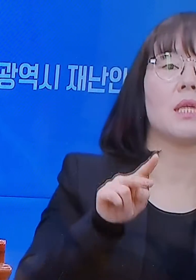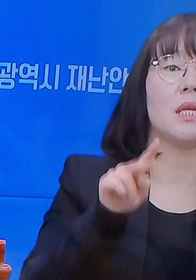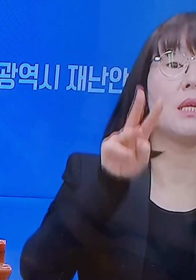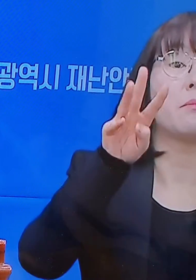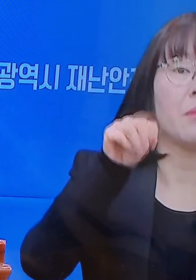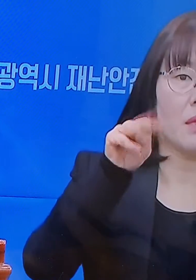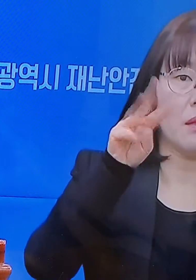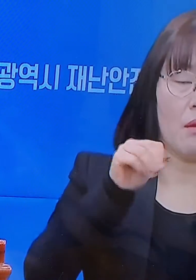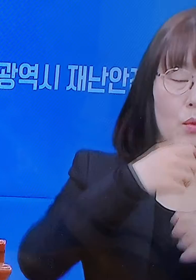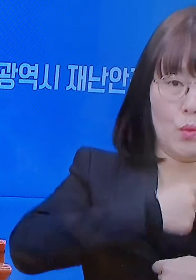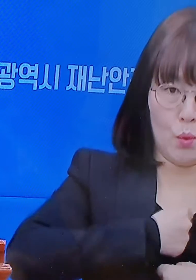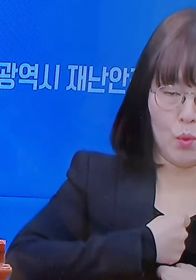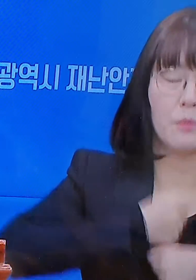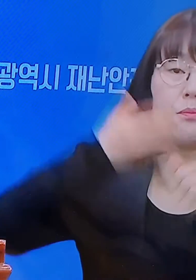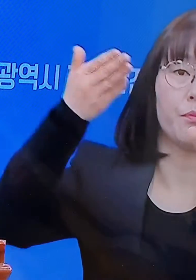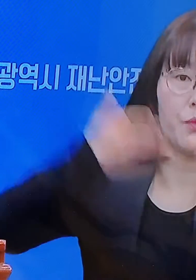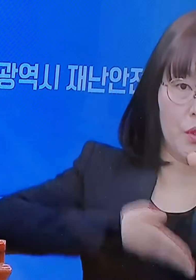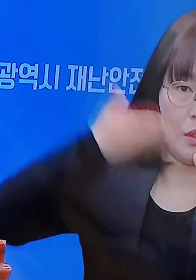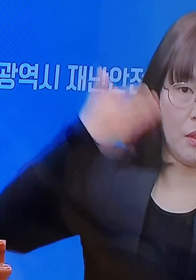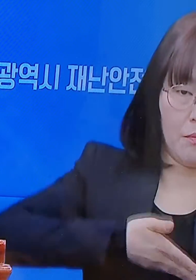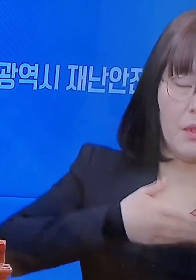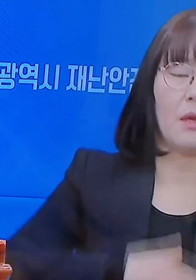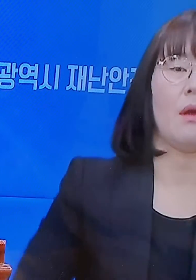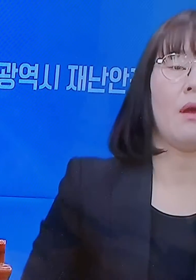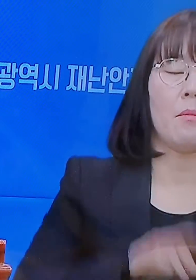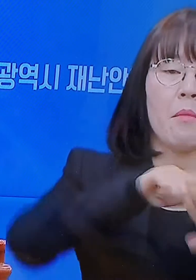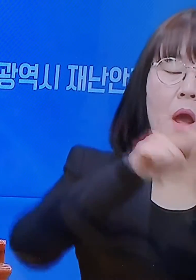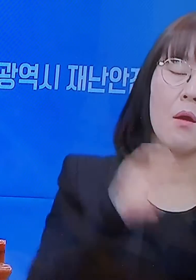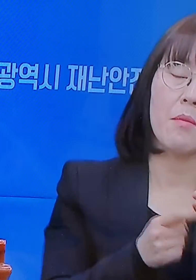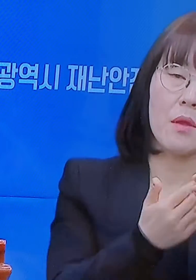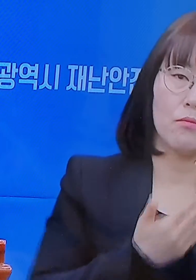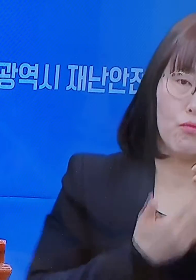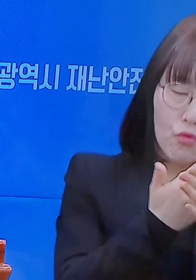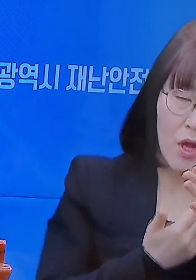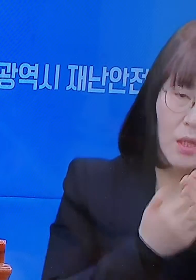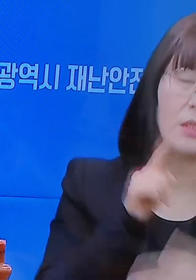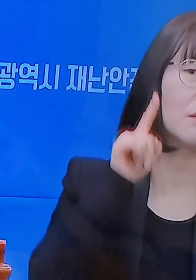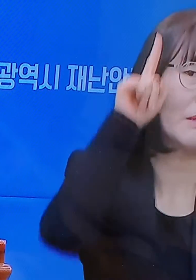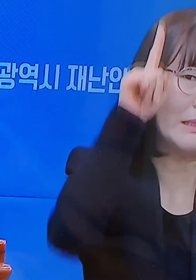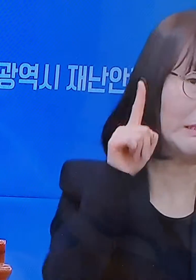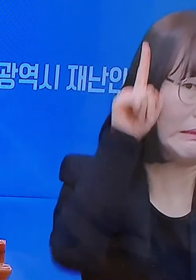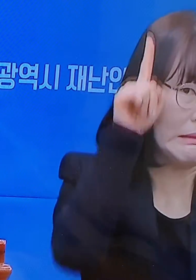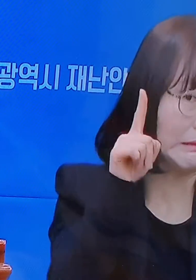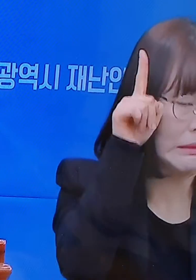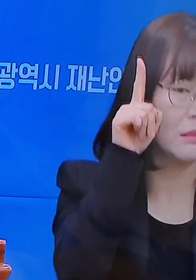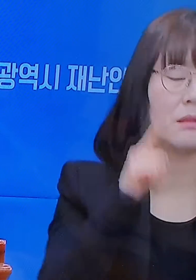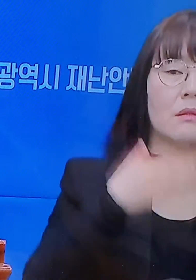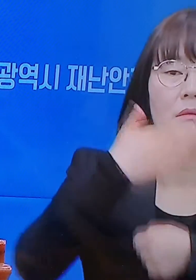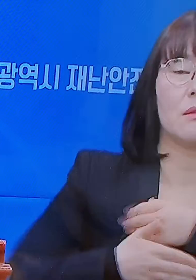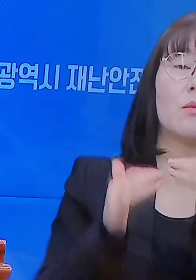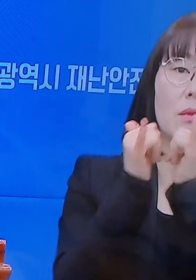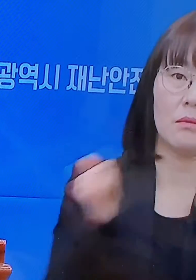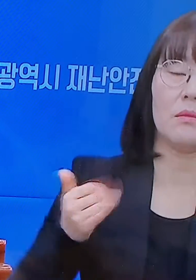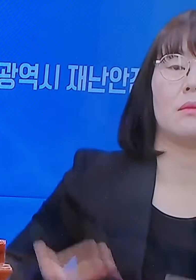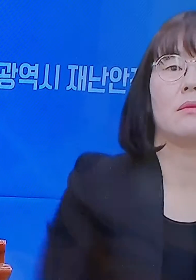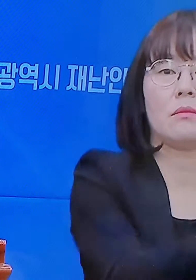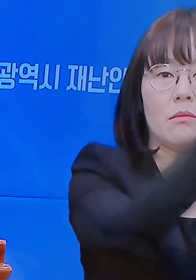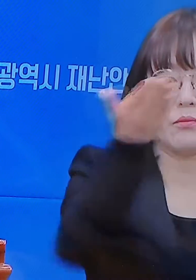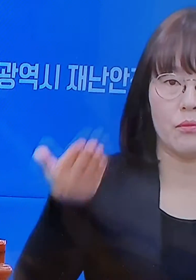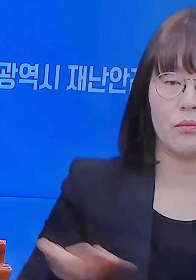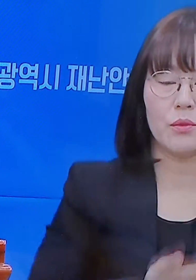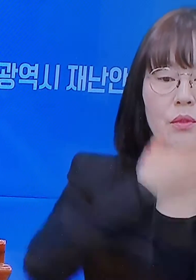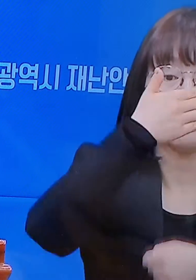So let's look at the most fatal diabetics among patients with the baseline diseases.